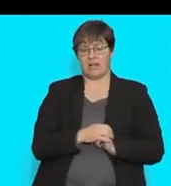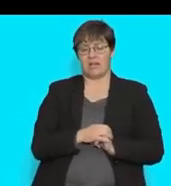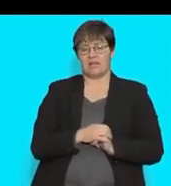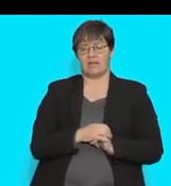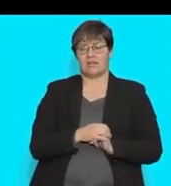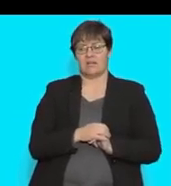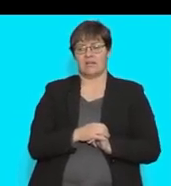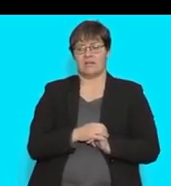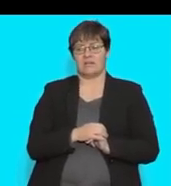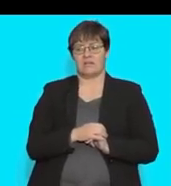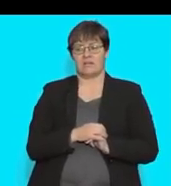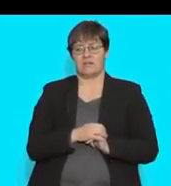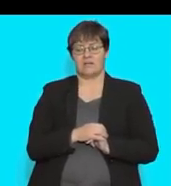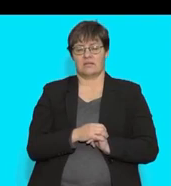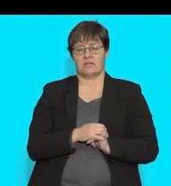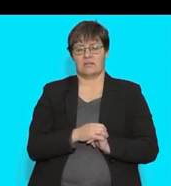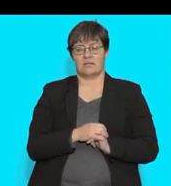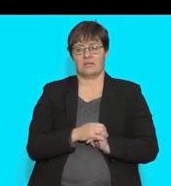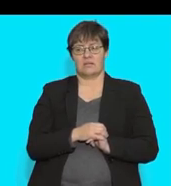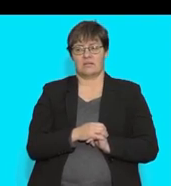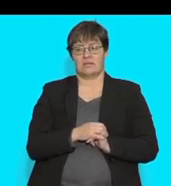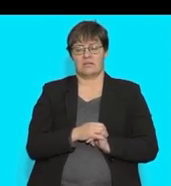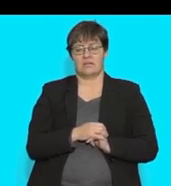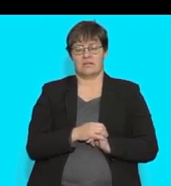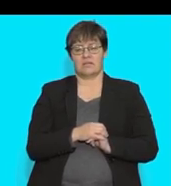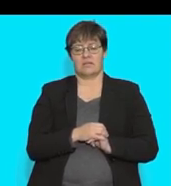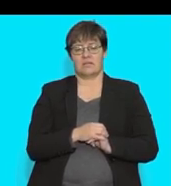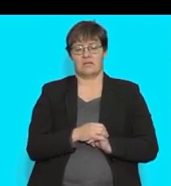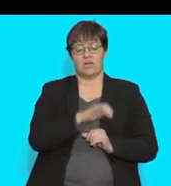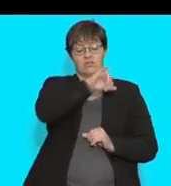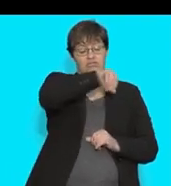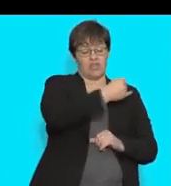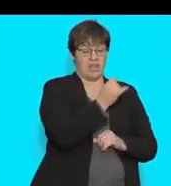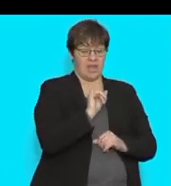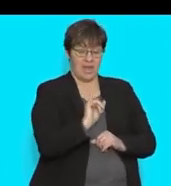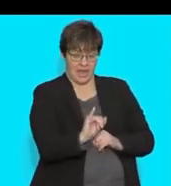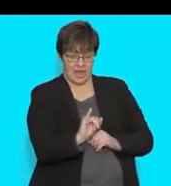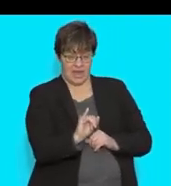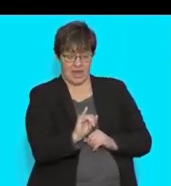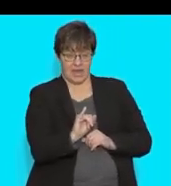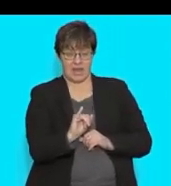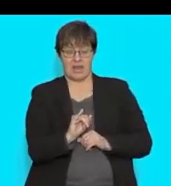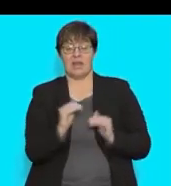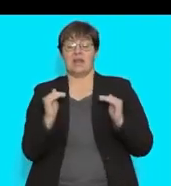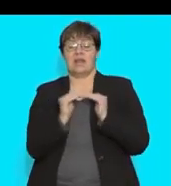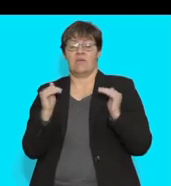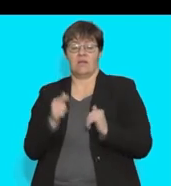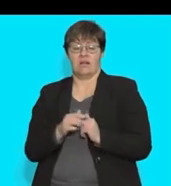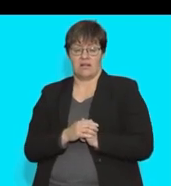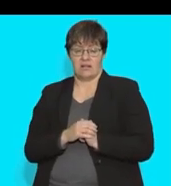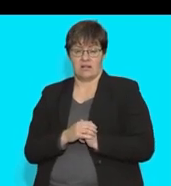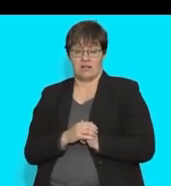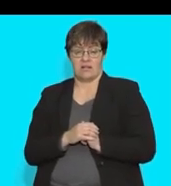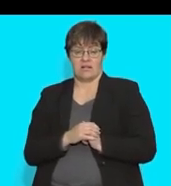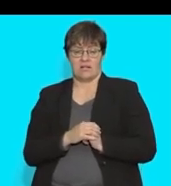we can then say it means J or JI is equals